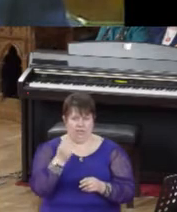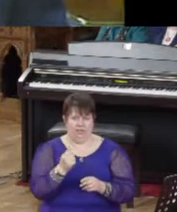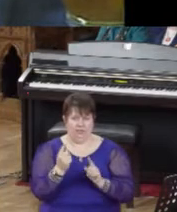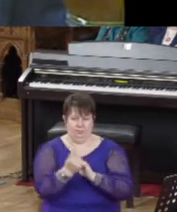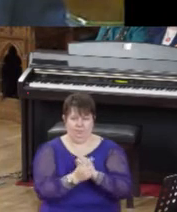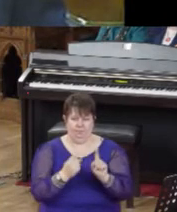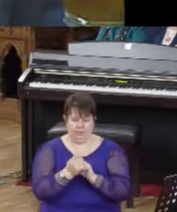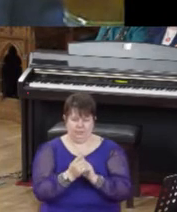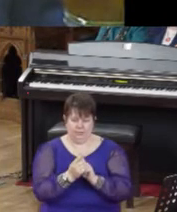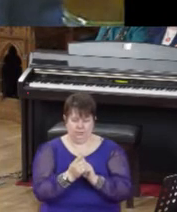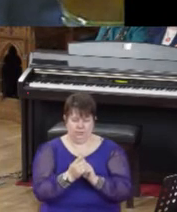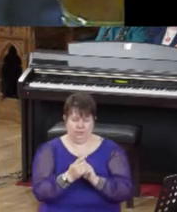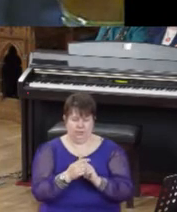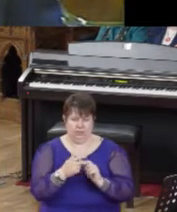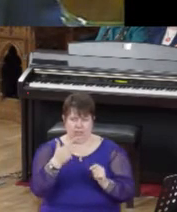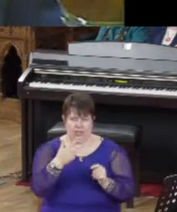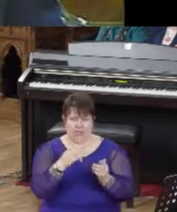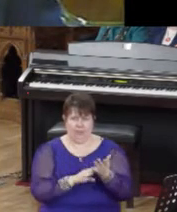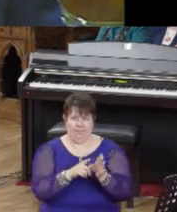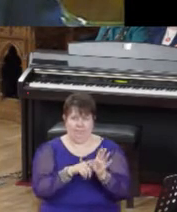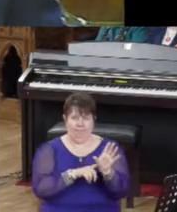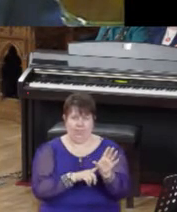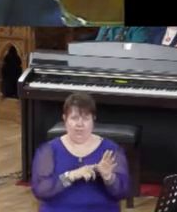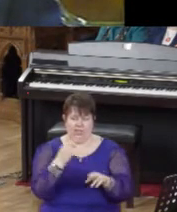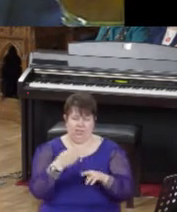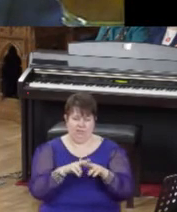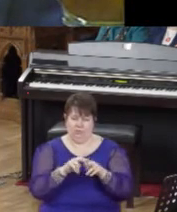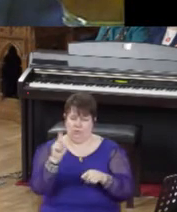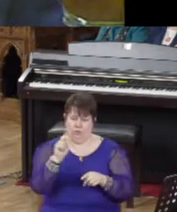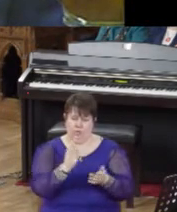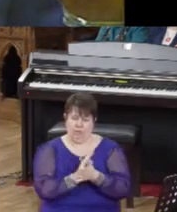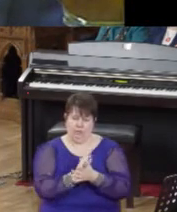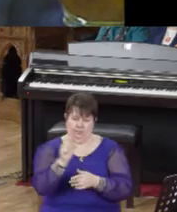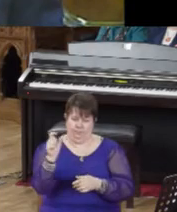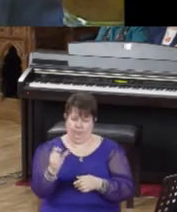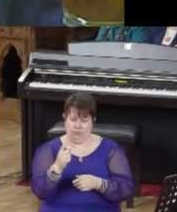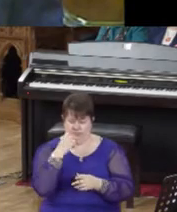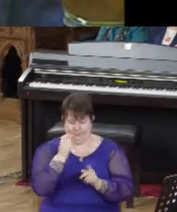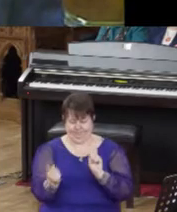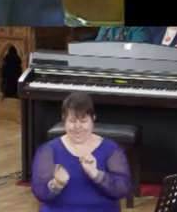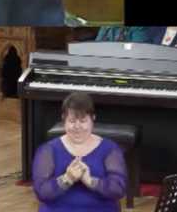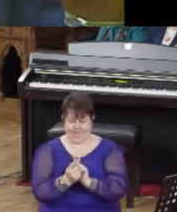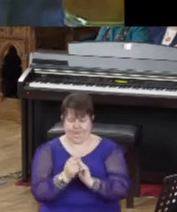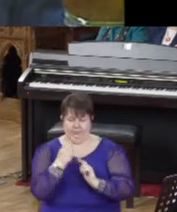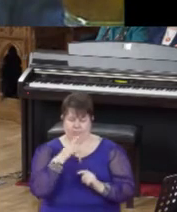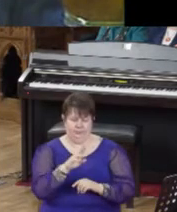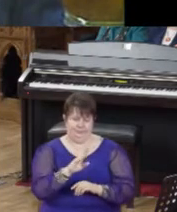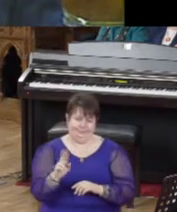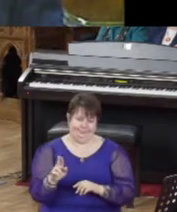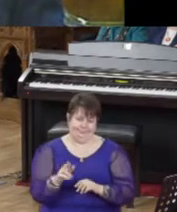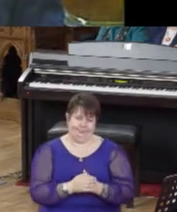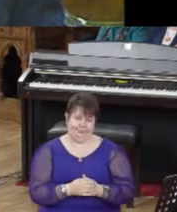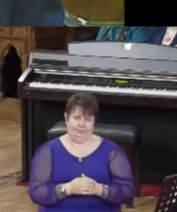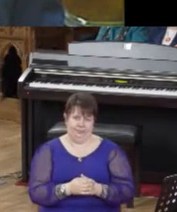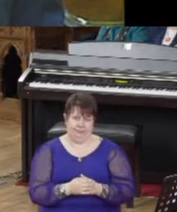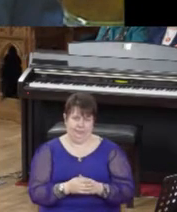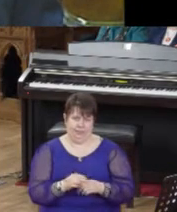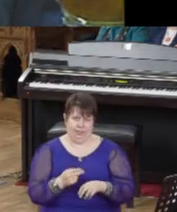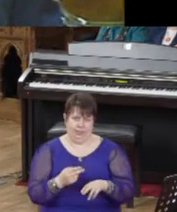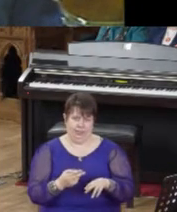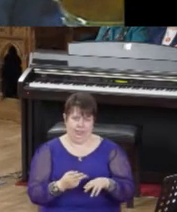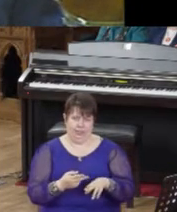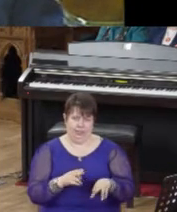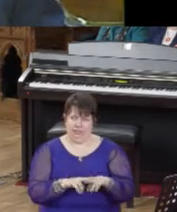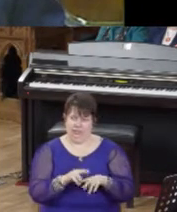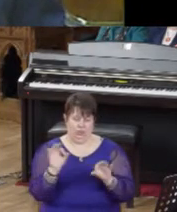lower hall on Sunday the 8th of May 2016 at 10:45 a.m. If no relevant objection regarding life or doctrine